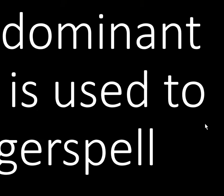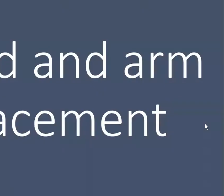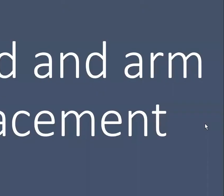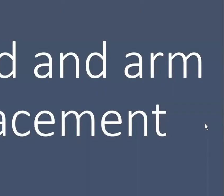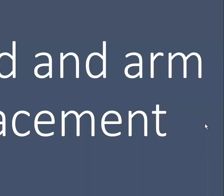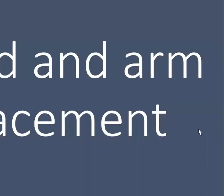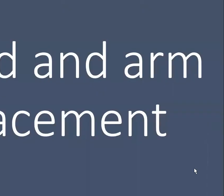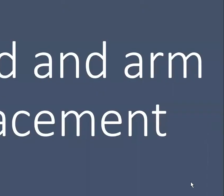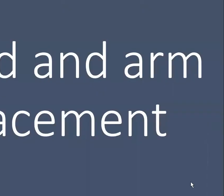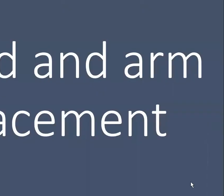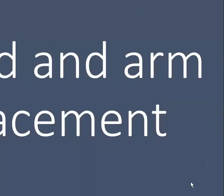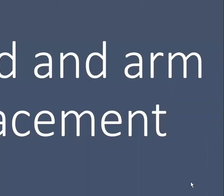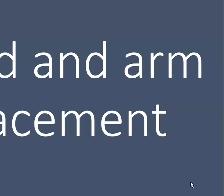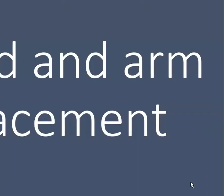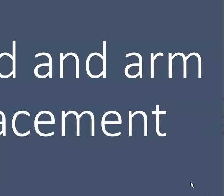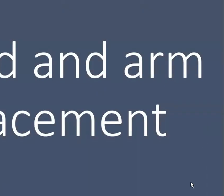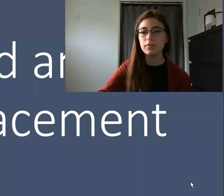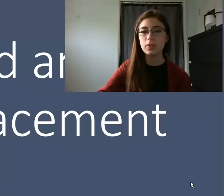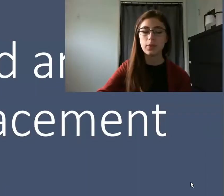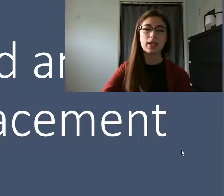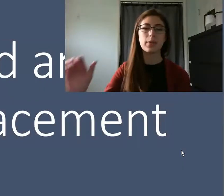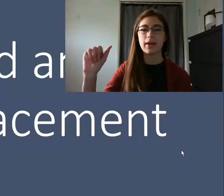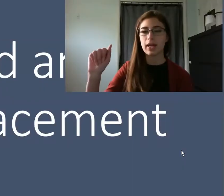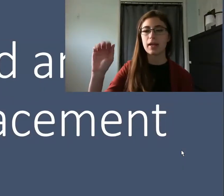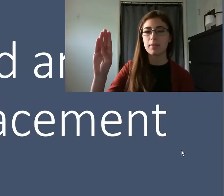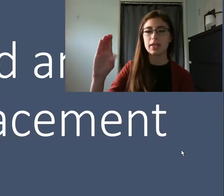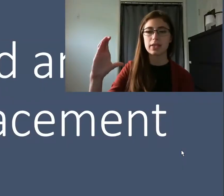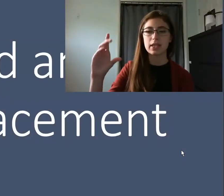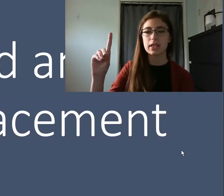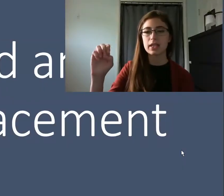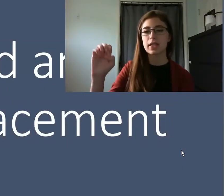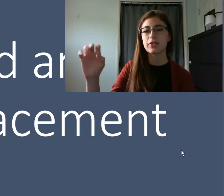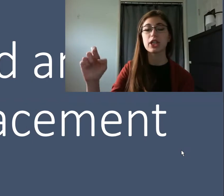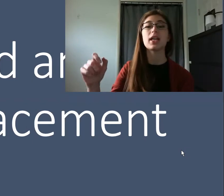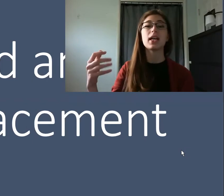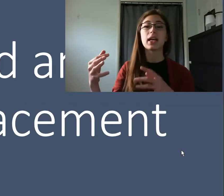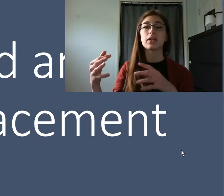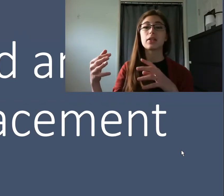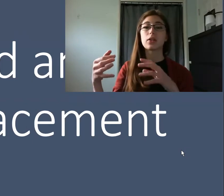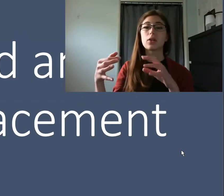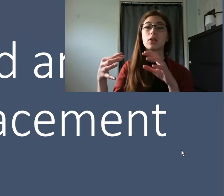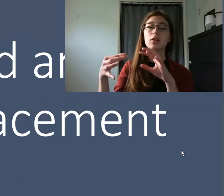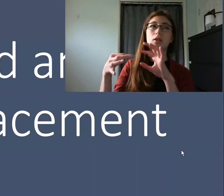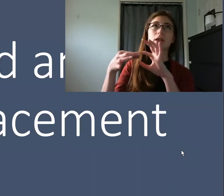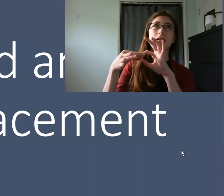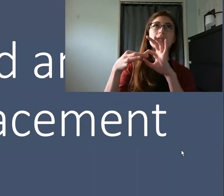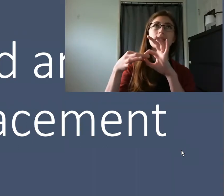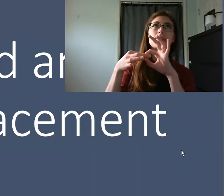so there's the ASL alphabet, right? You have A, B, C, D, E, F, G. It